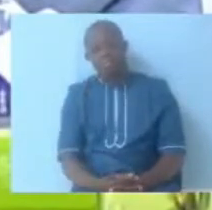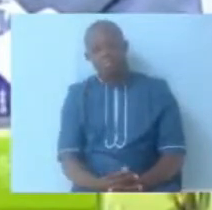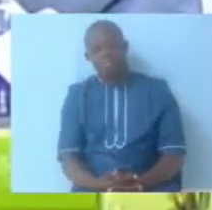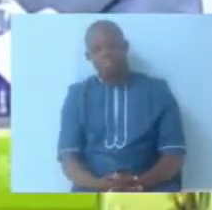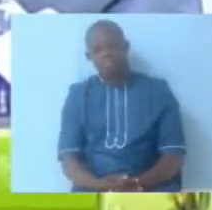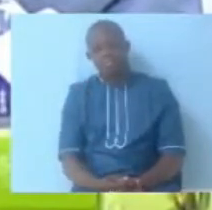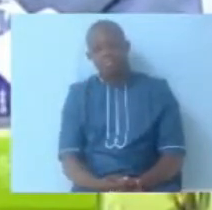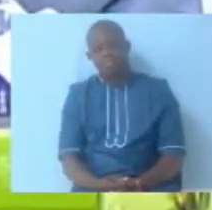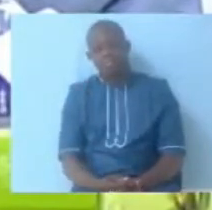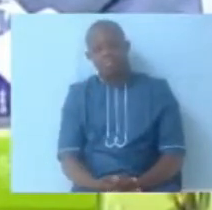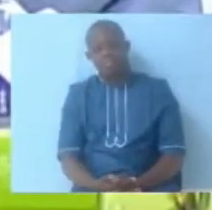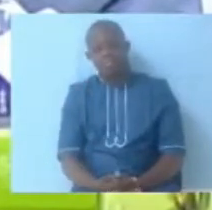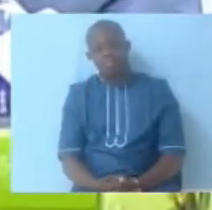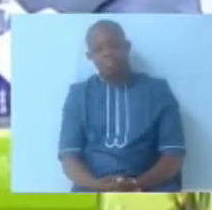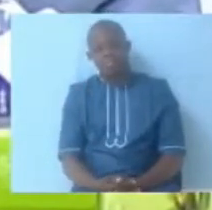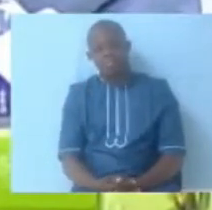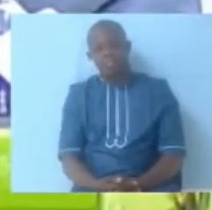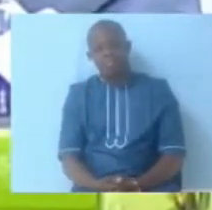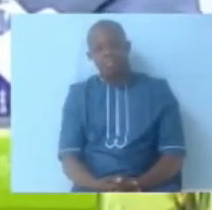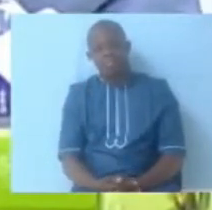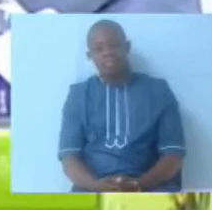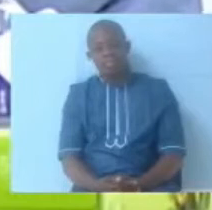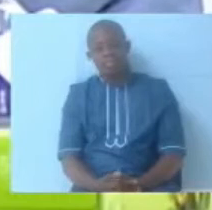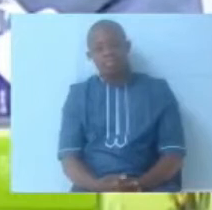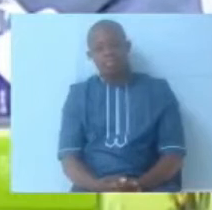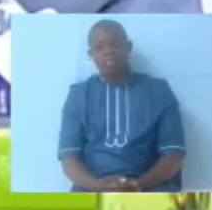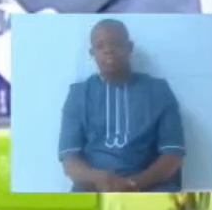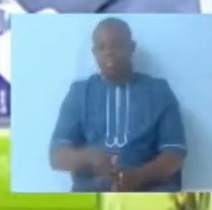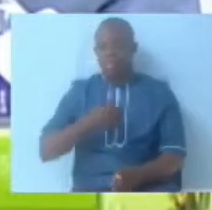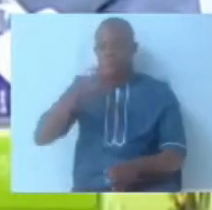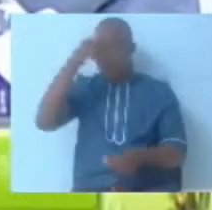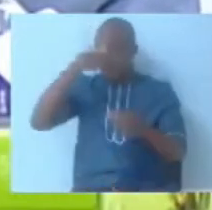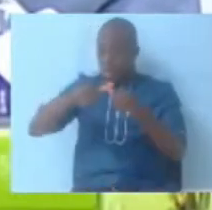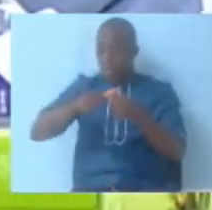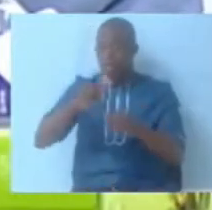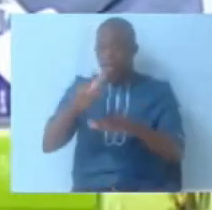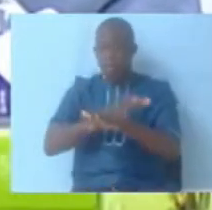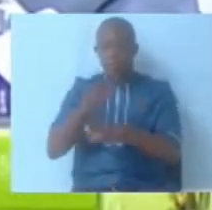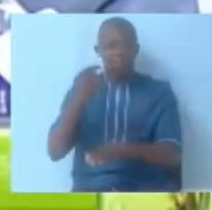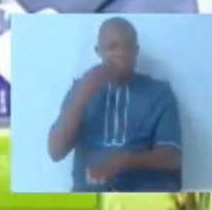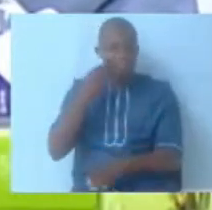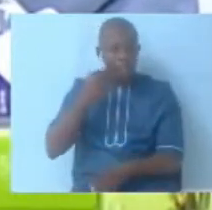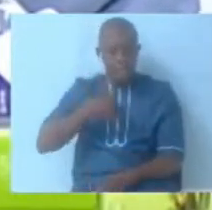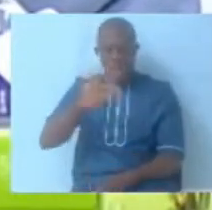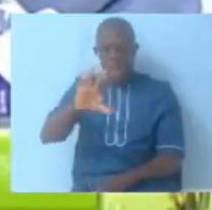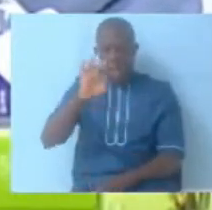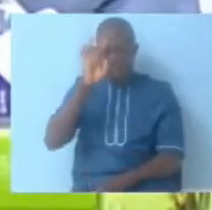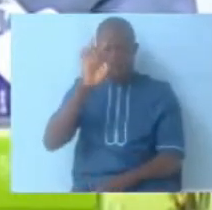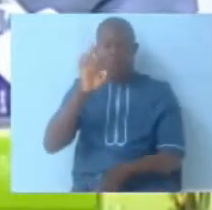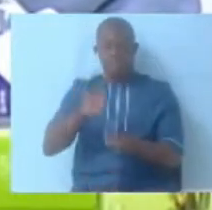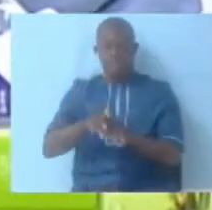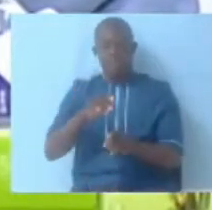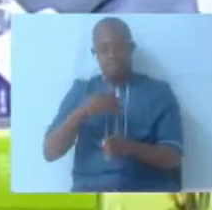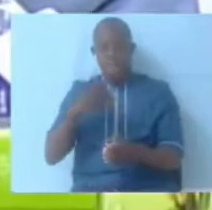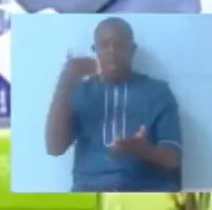ko abuka bu kana mamandi fang mo buka silandi no. I remember the day I was appointed. I came home with my appointment letter. I sued